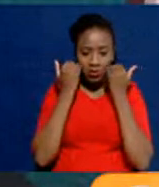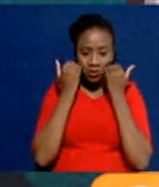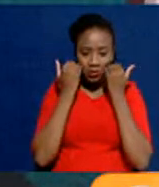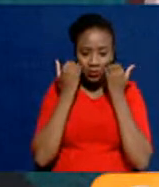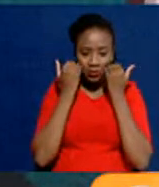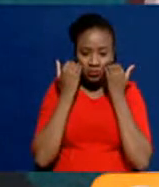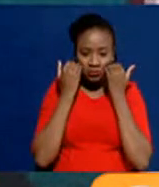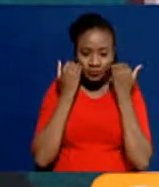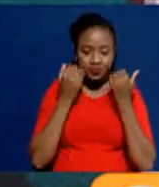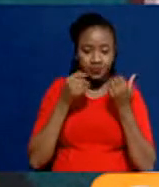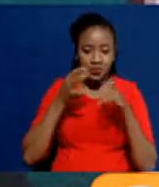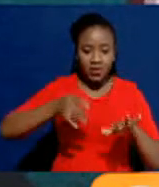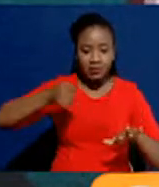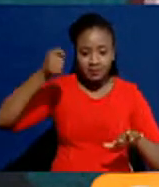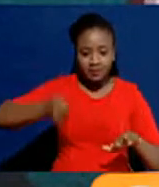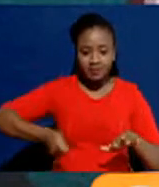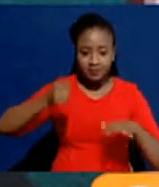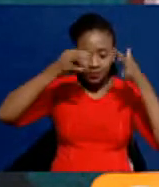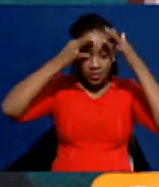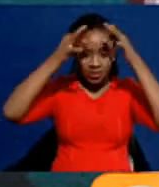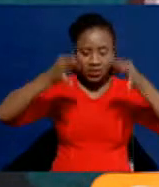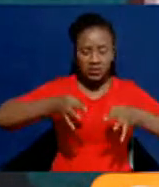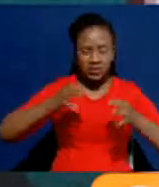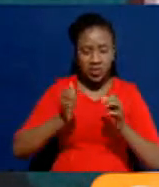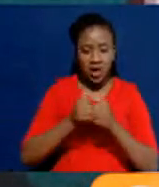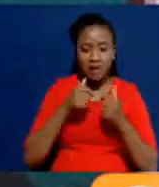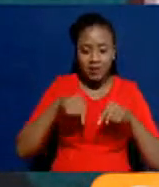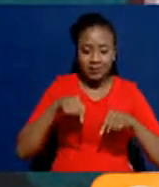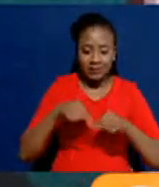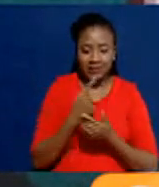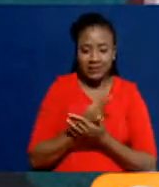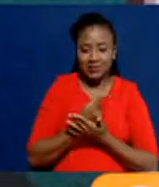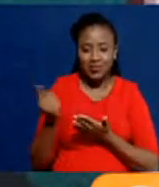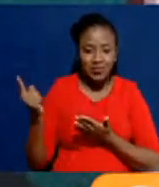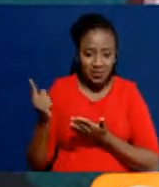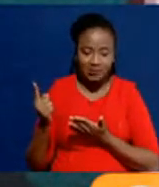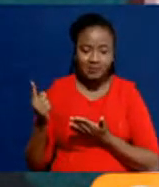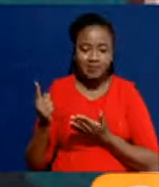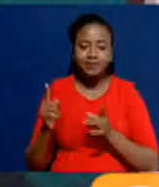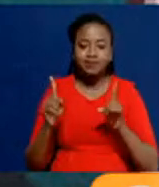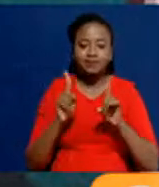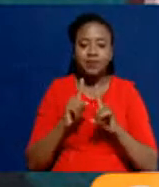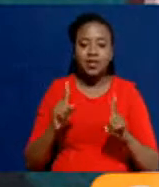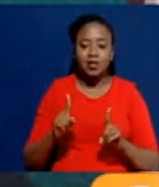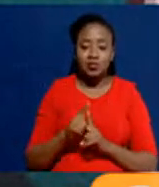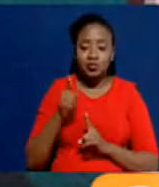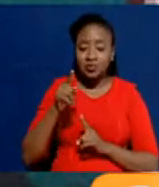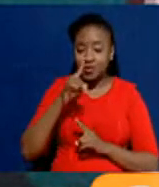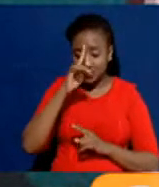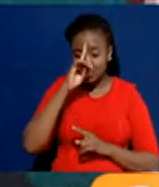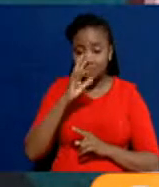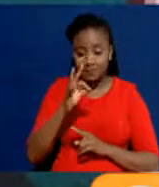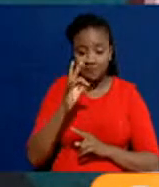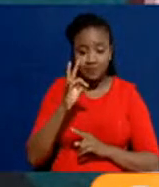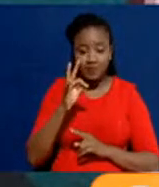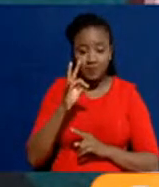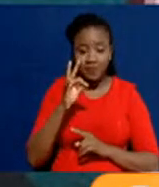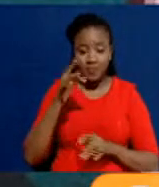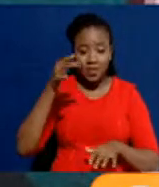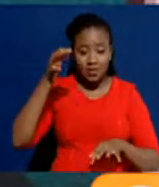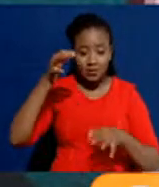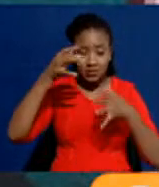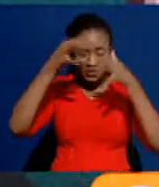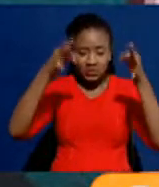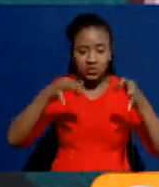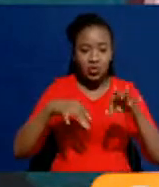culminating in the decision that was taken early this week. And very interesting, a split decision, three judges, two